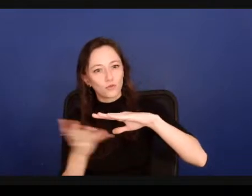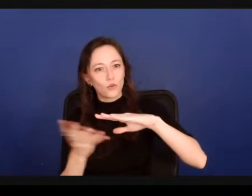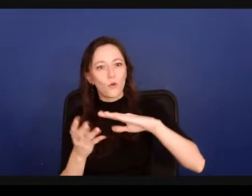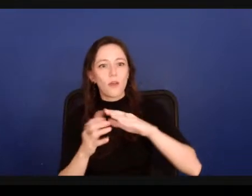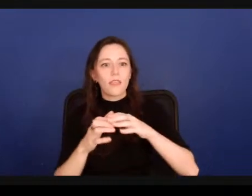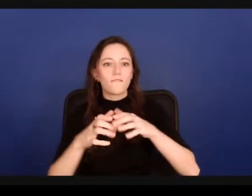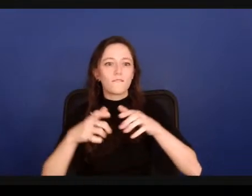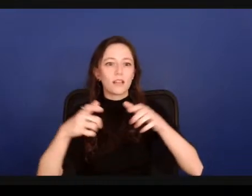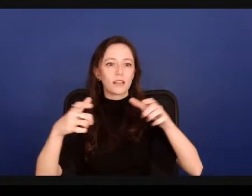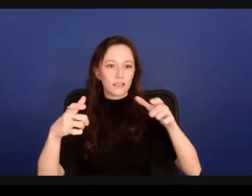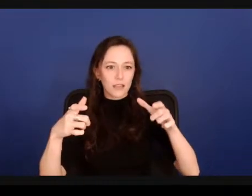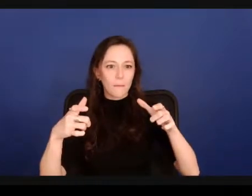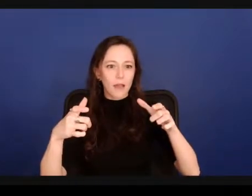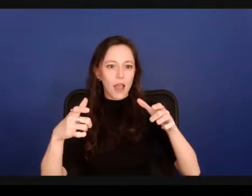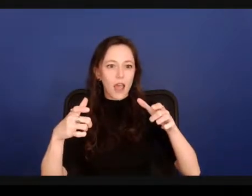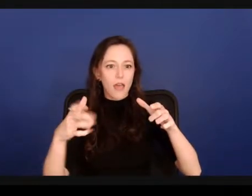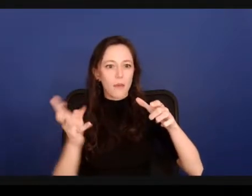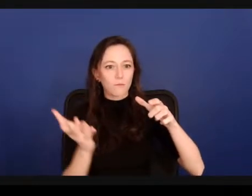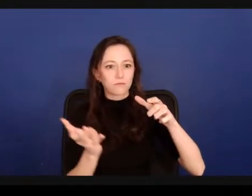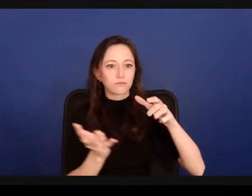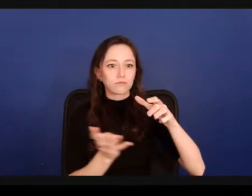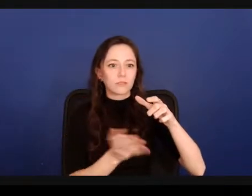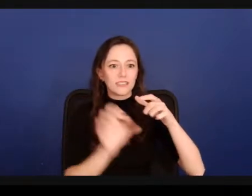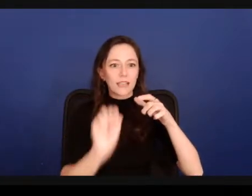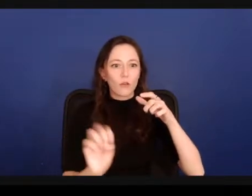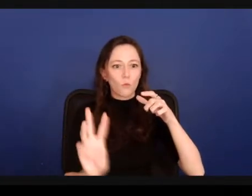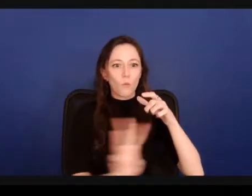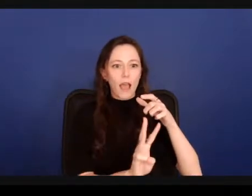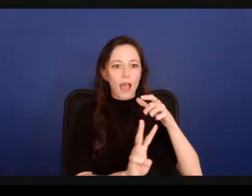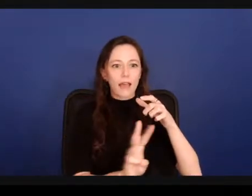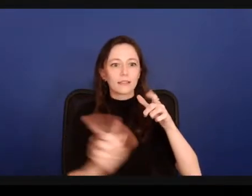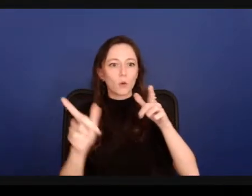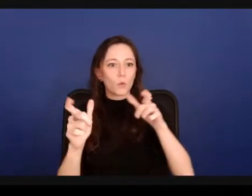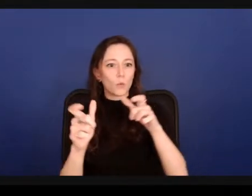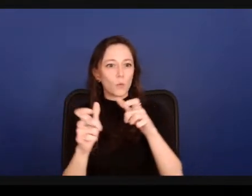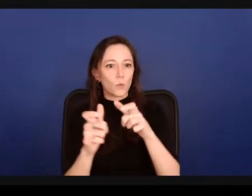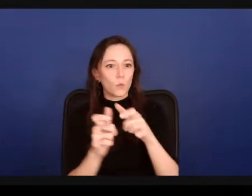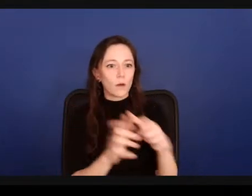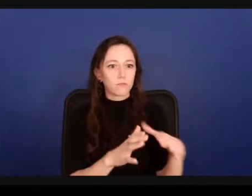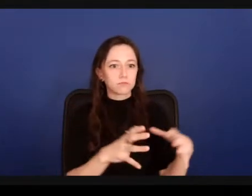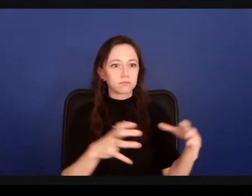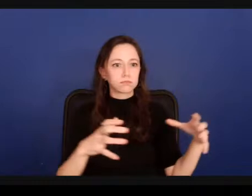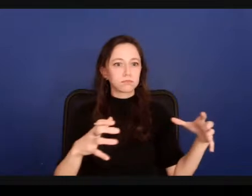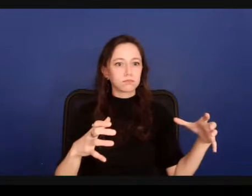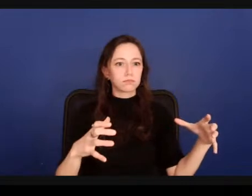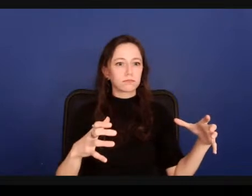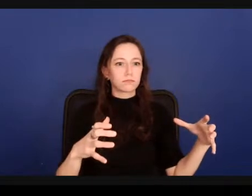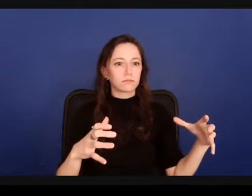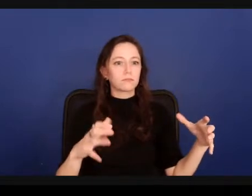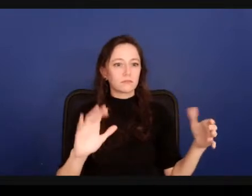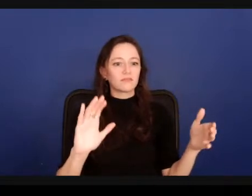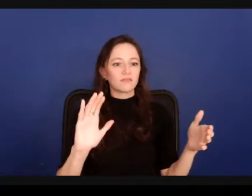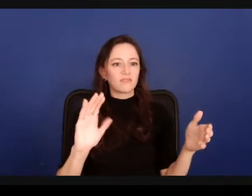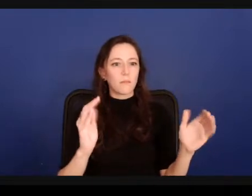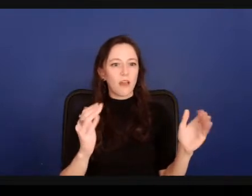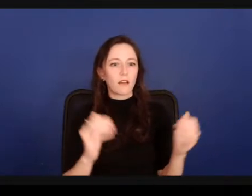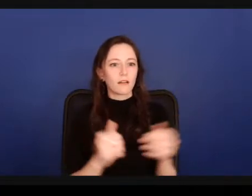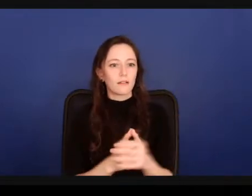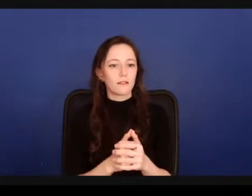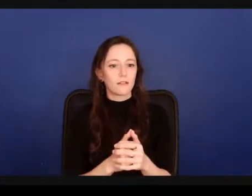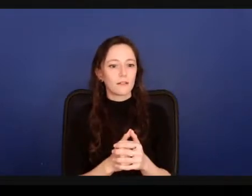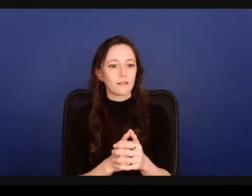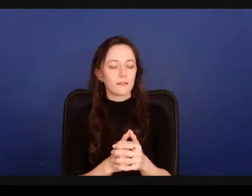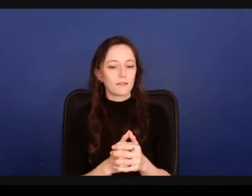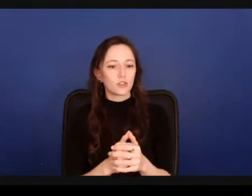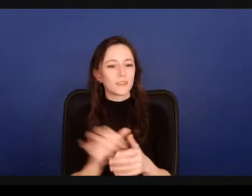the southwest rift, with the summit then deflating as the southwest rift inflates, right? You almost can see the slug move its way through all the way,